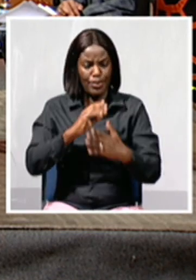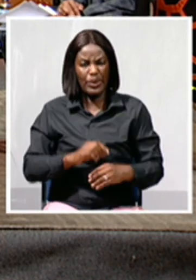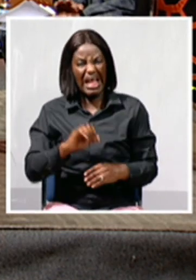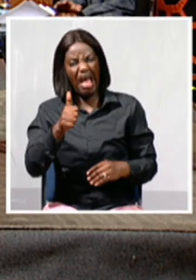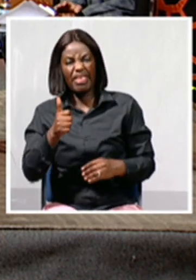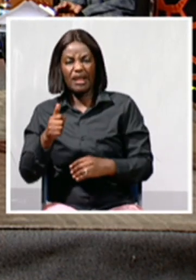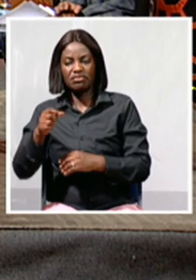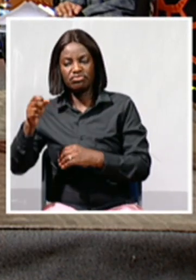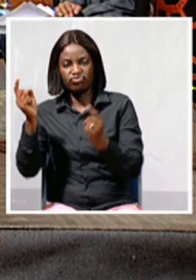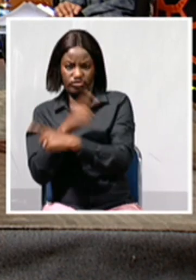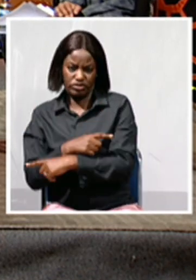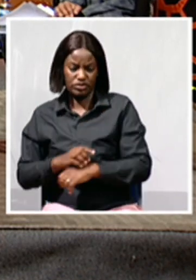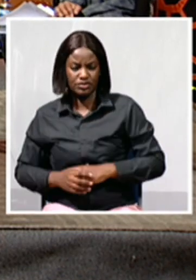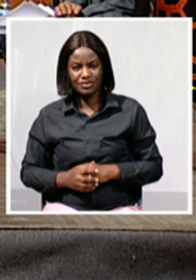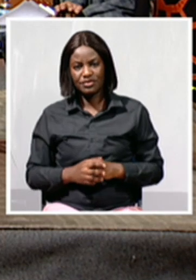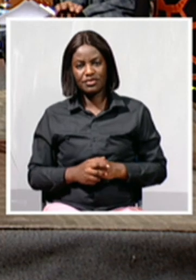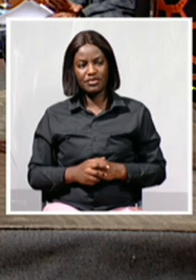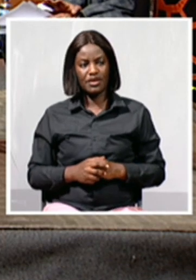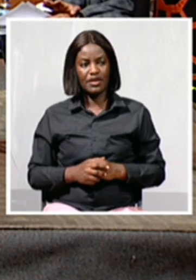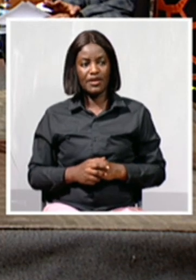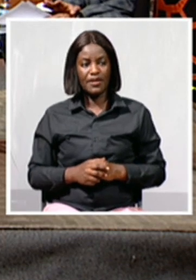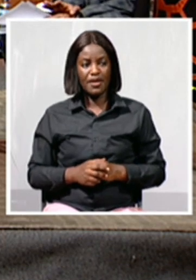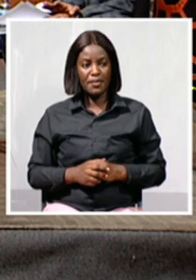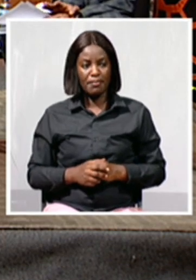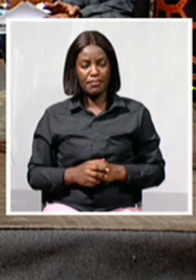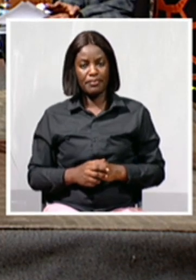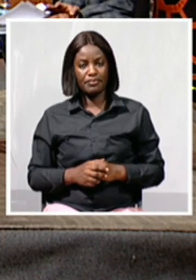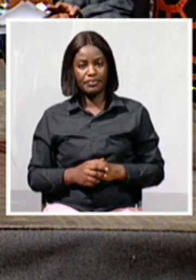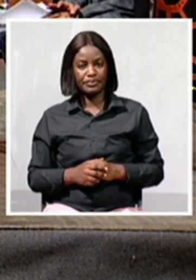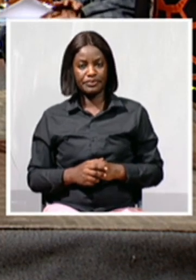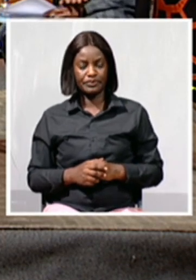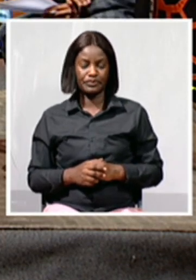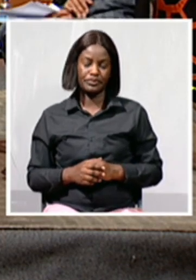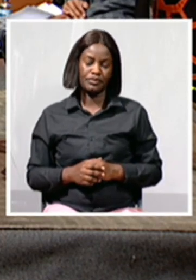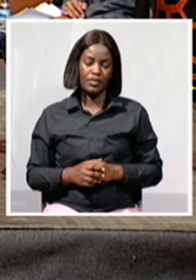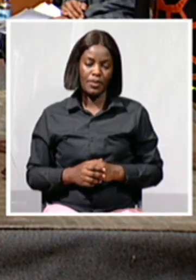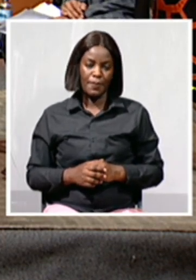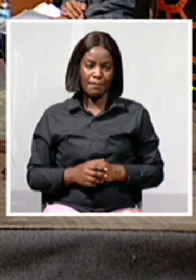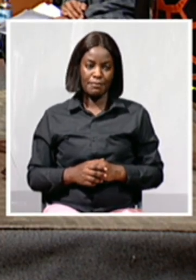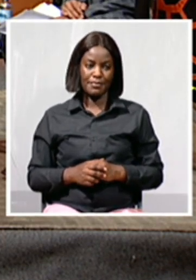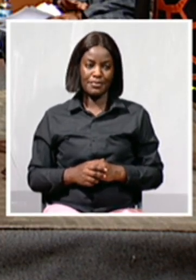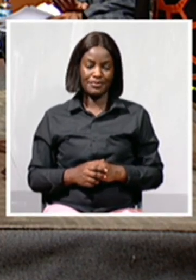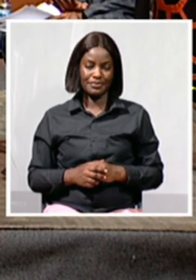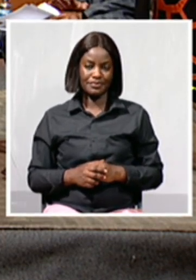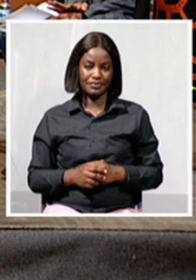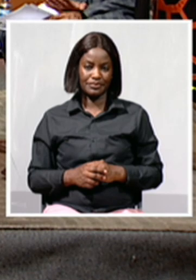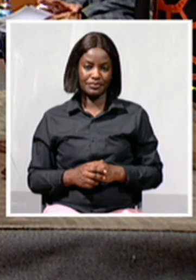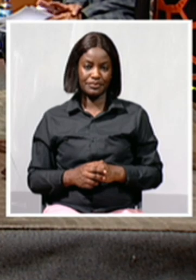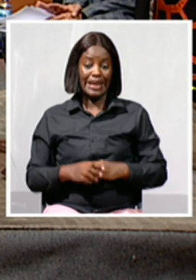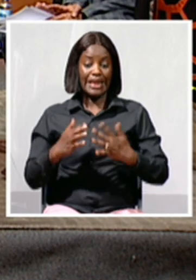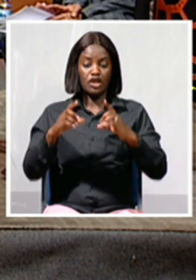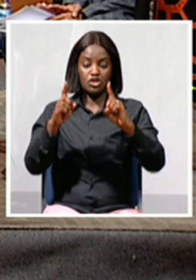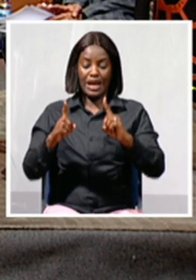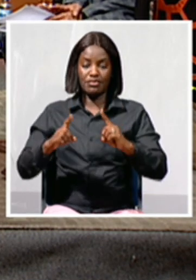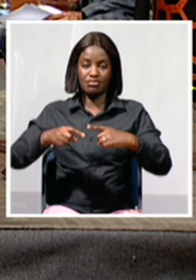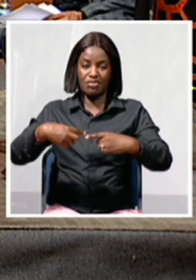people love comfort and they can't endure any form of inconvenience. Also, as far as the democratic